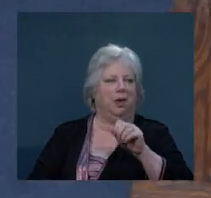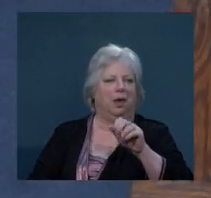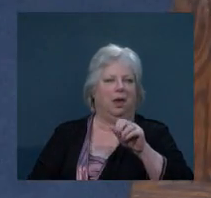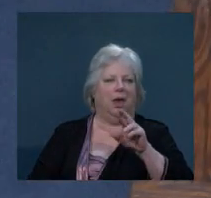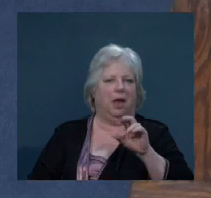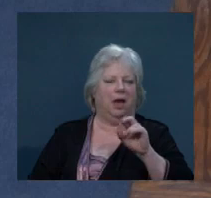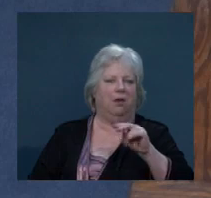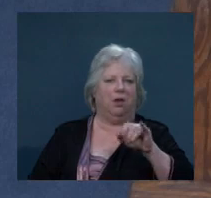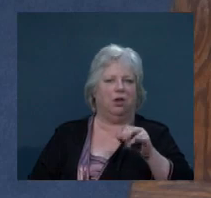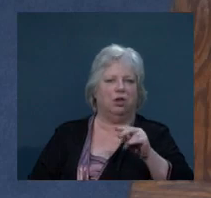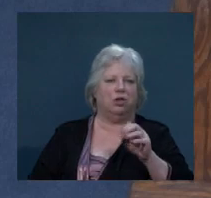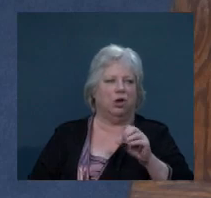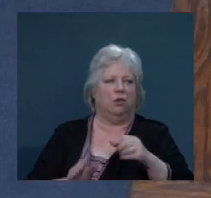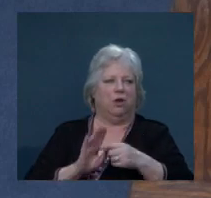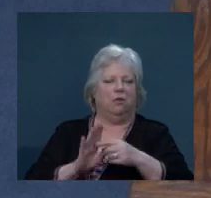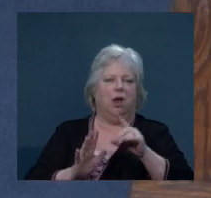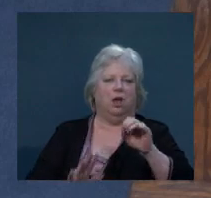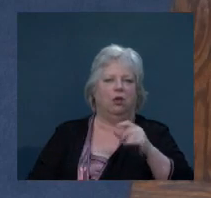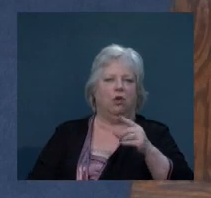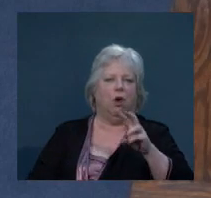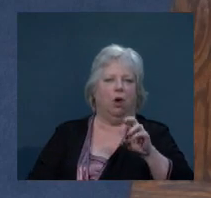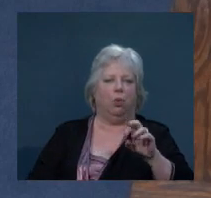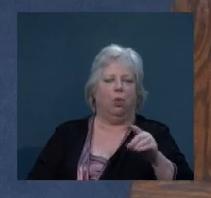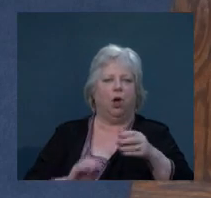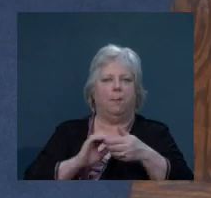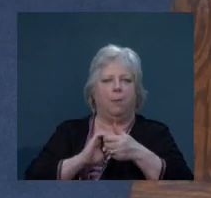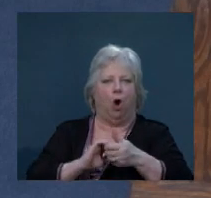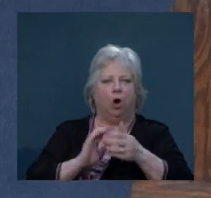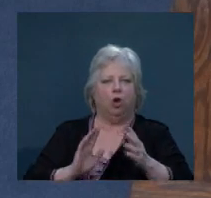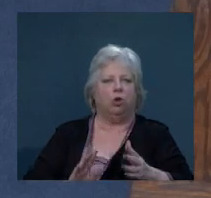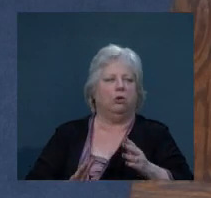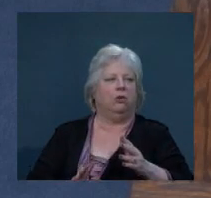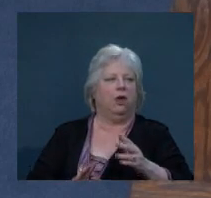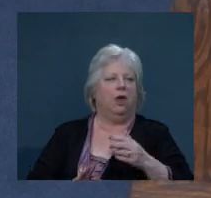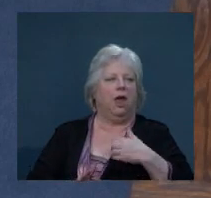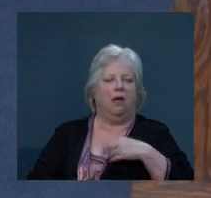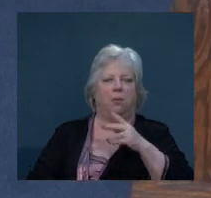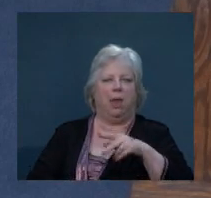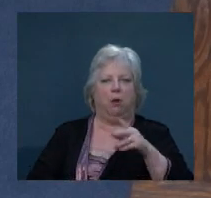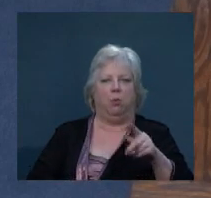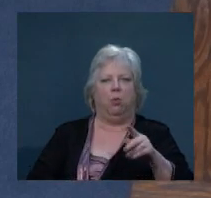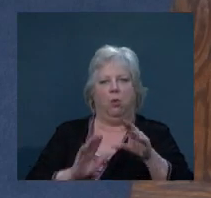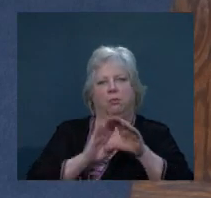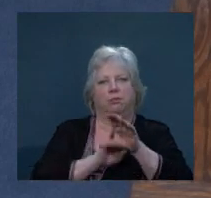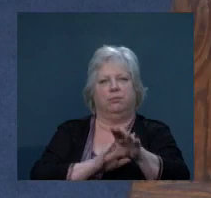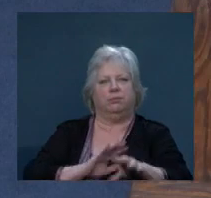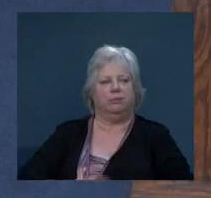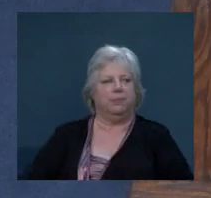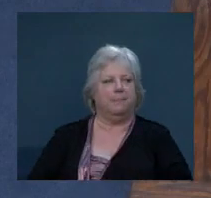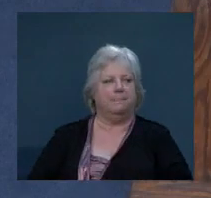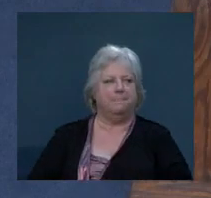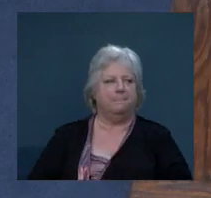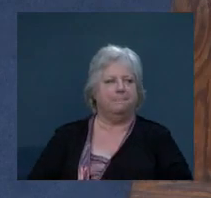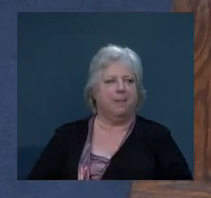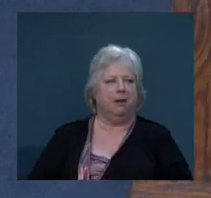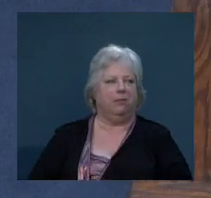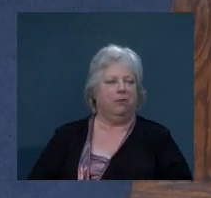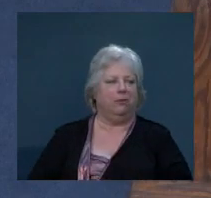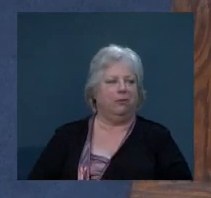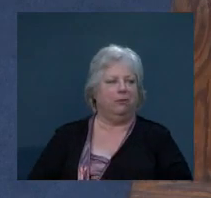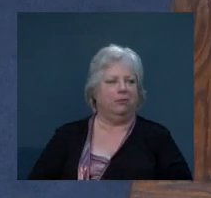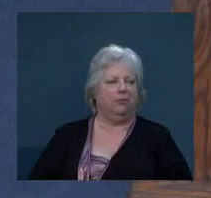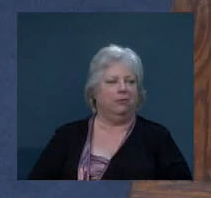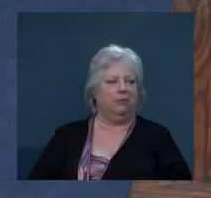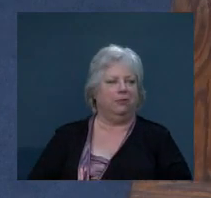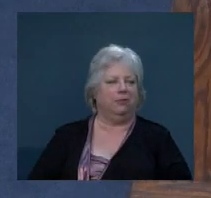Jones. I'm here on behalf of Dogwood Partners. I've got a PowerPoint, if you could pull that up for me.